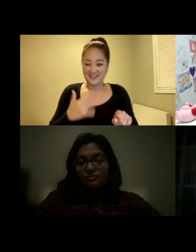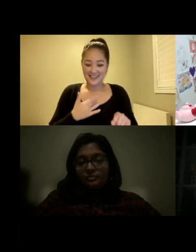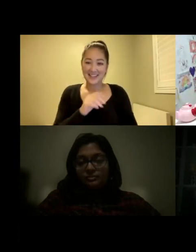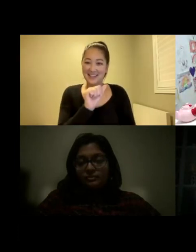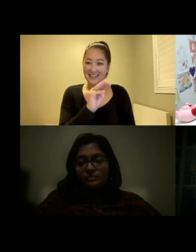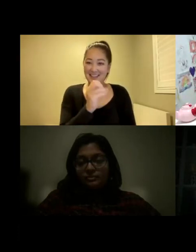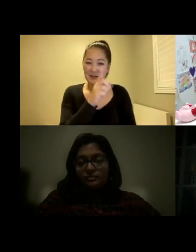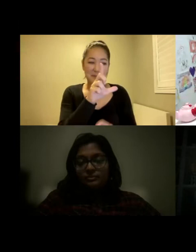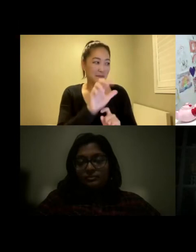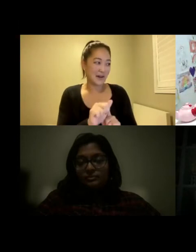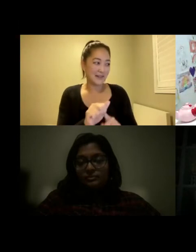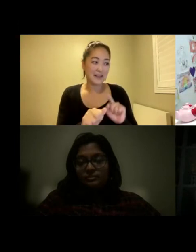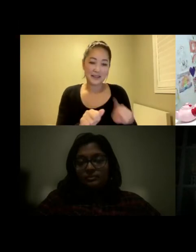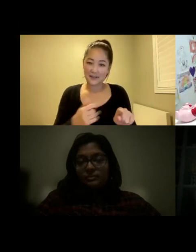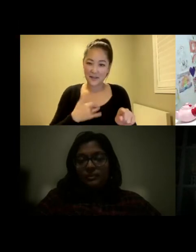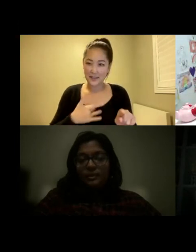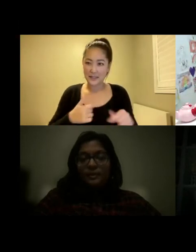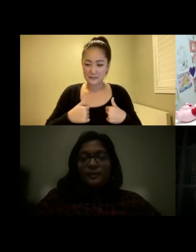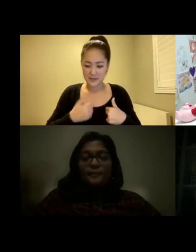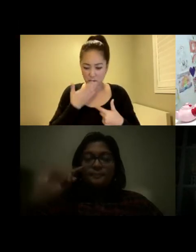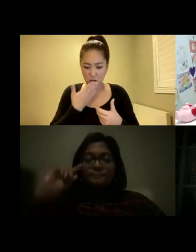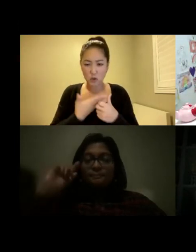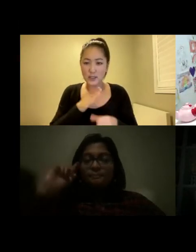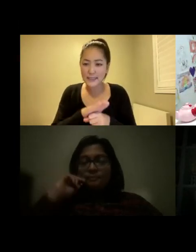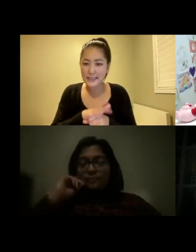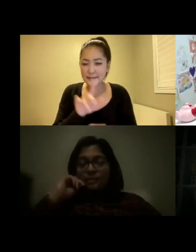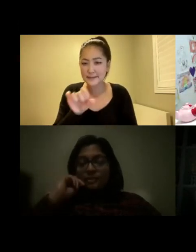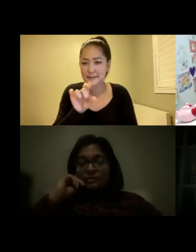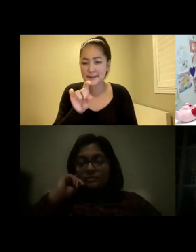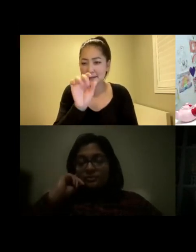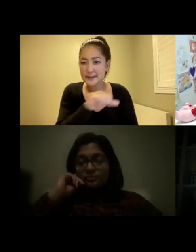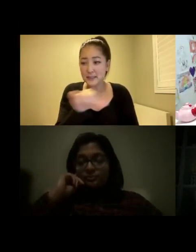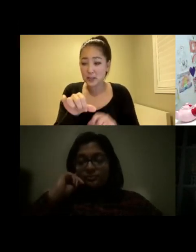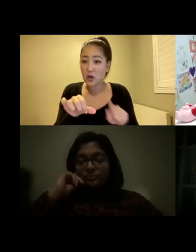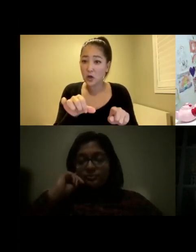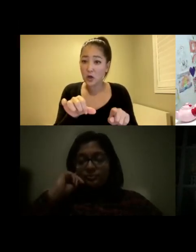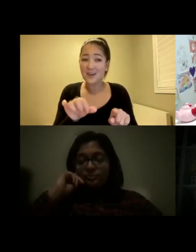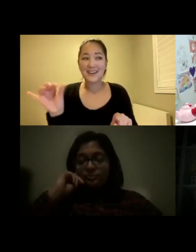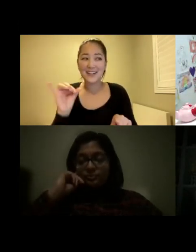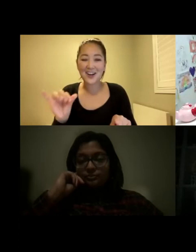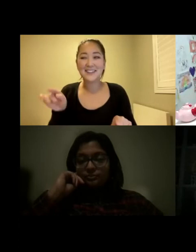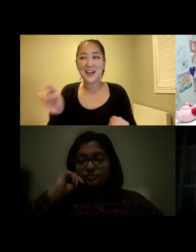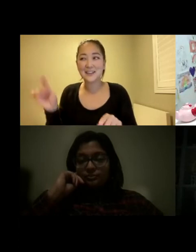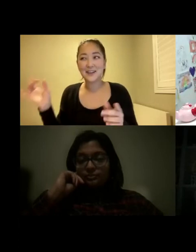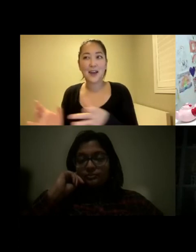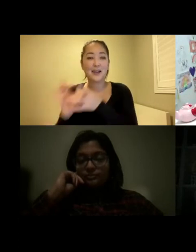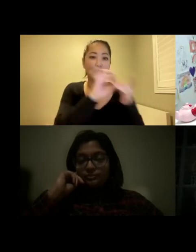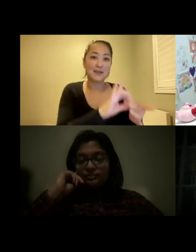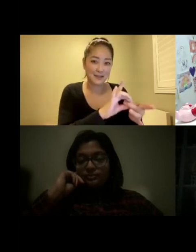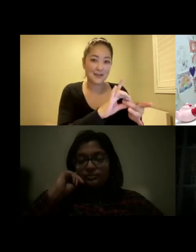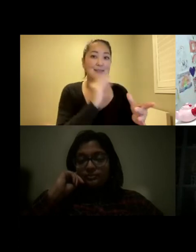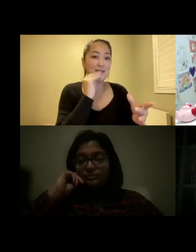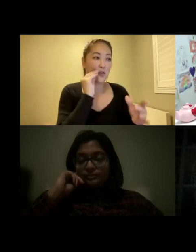feeling of am I good enough? And then also it made clear for her that 16 Hudson was her home, and that's where